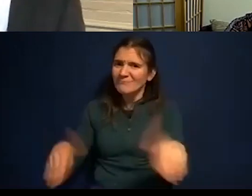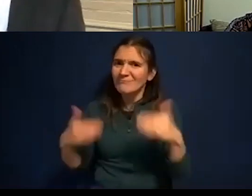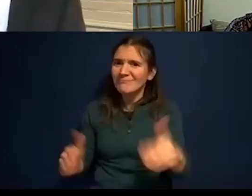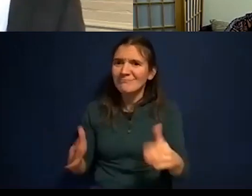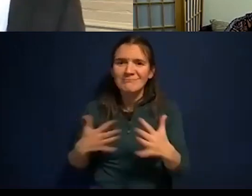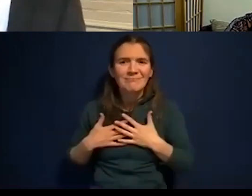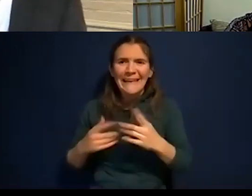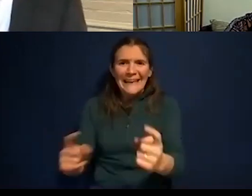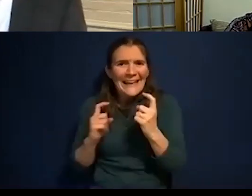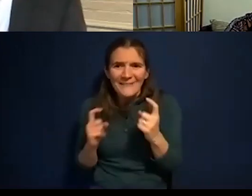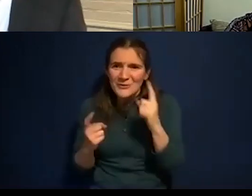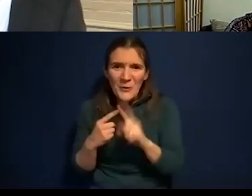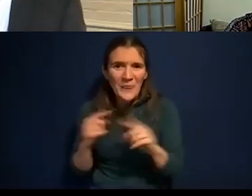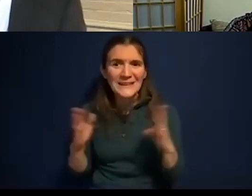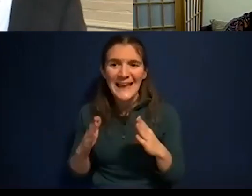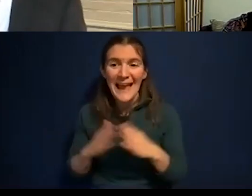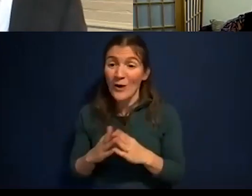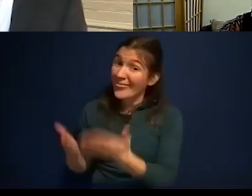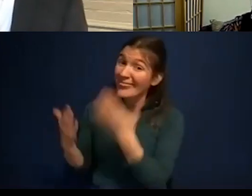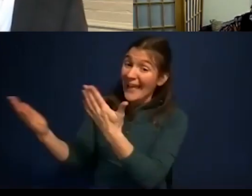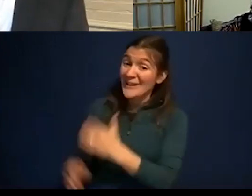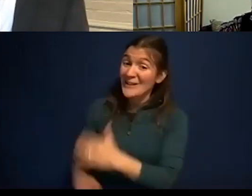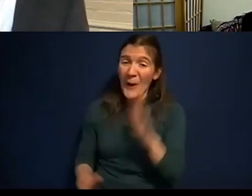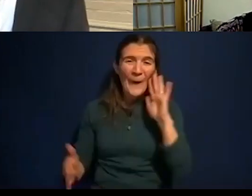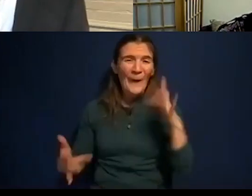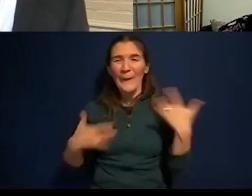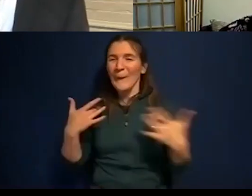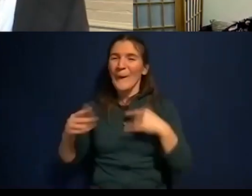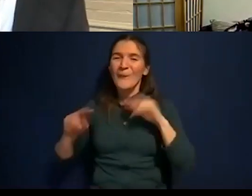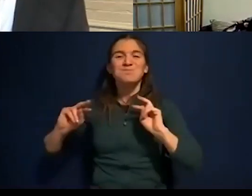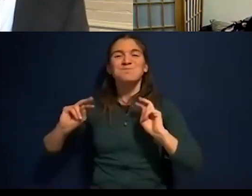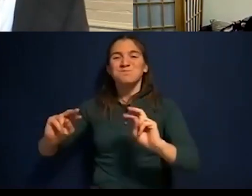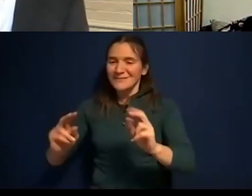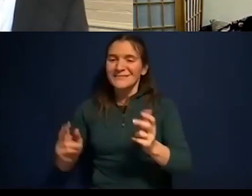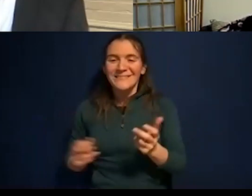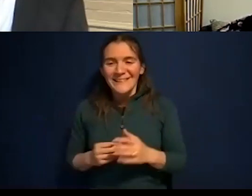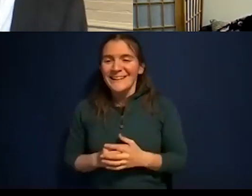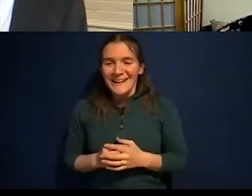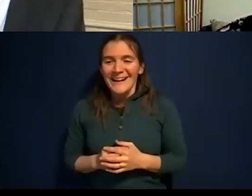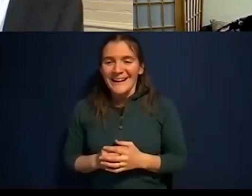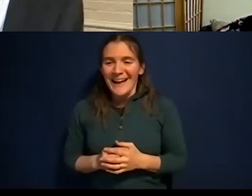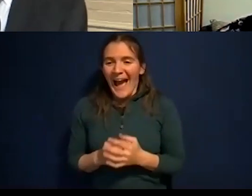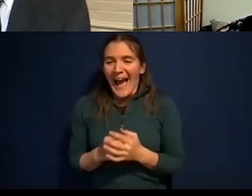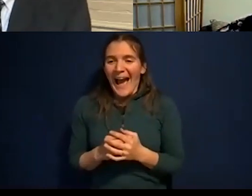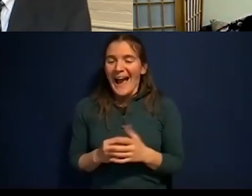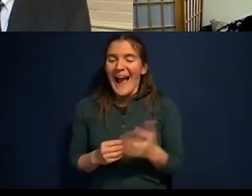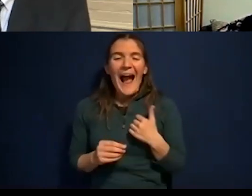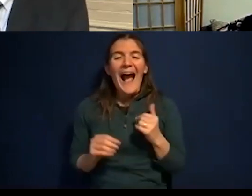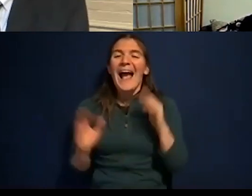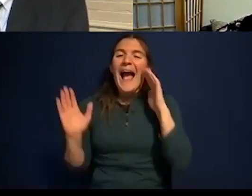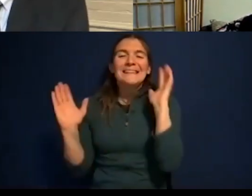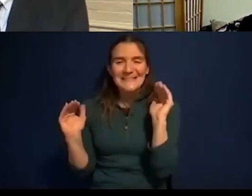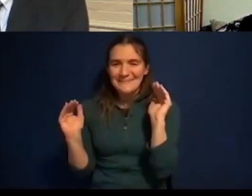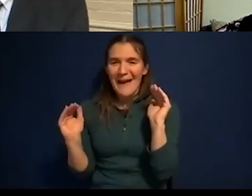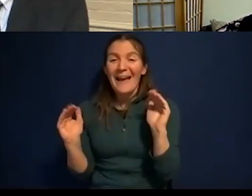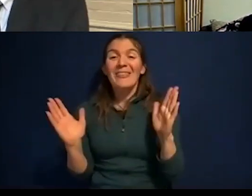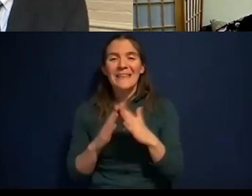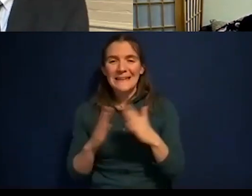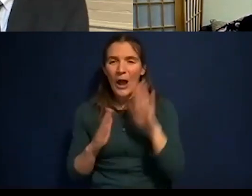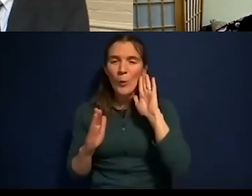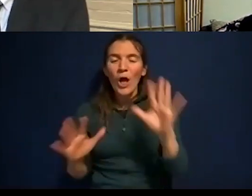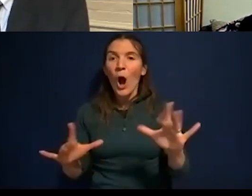gift to the town of Brattleboro. We're very excited about it. And I anticipate that the town